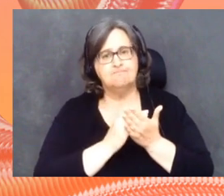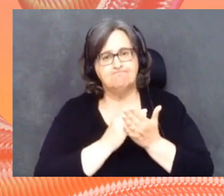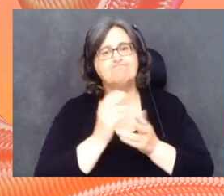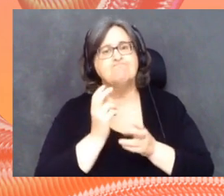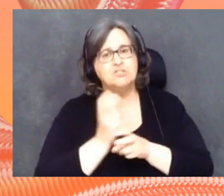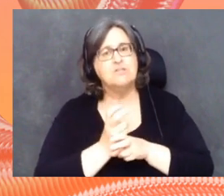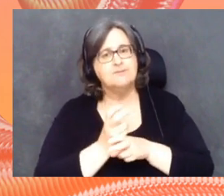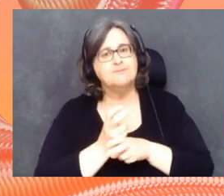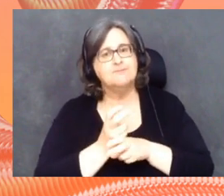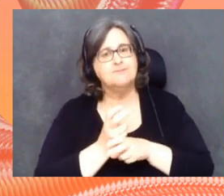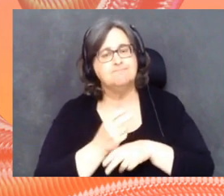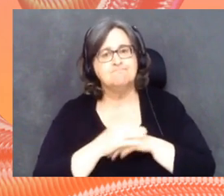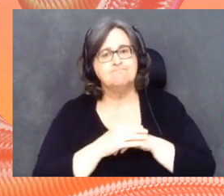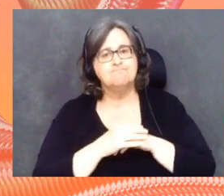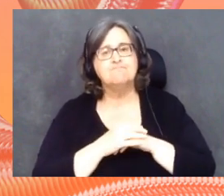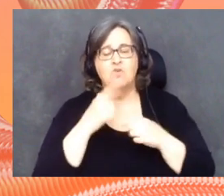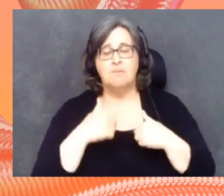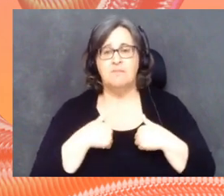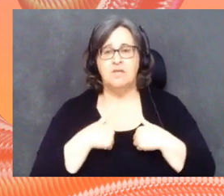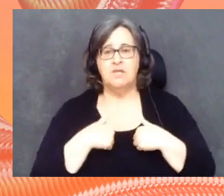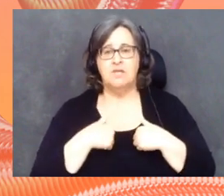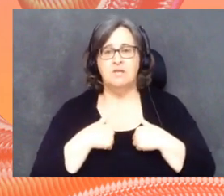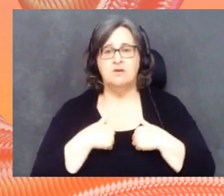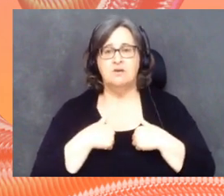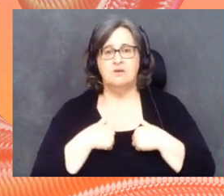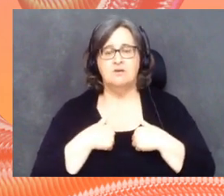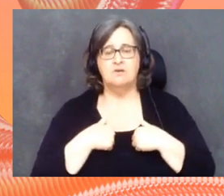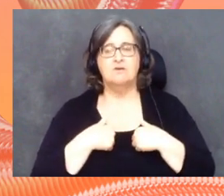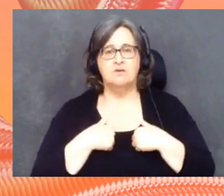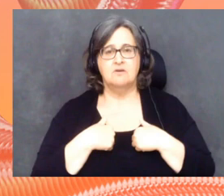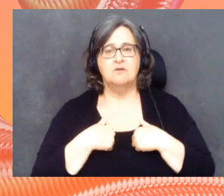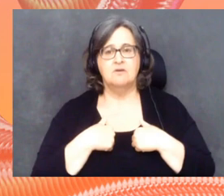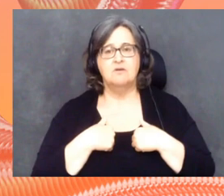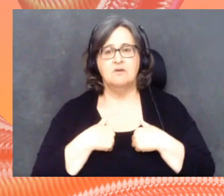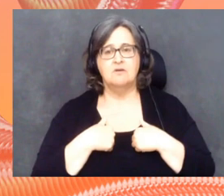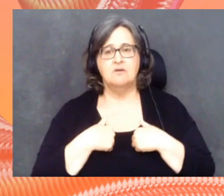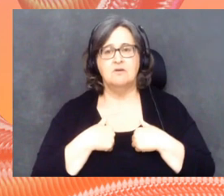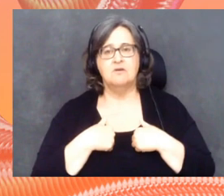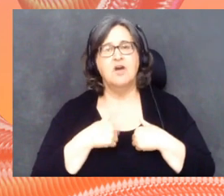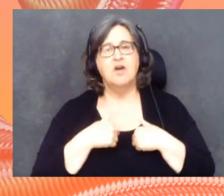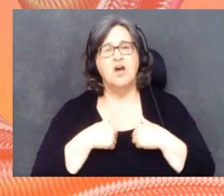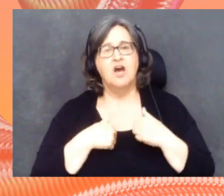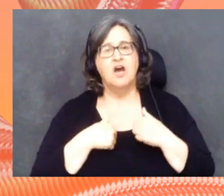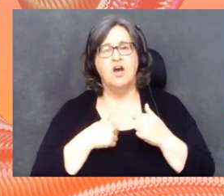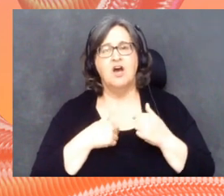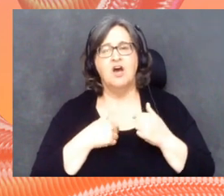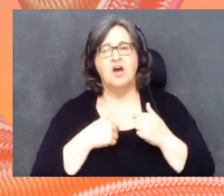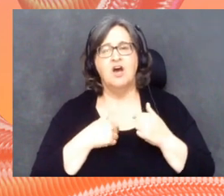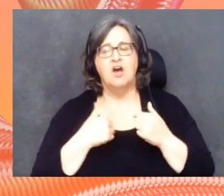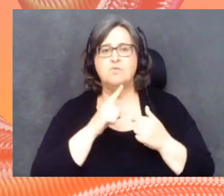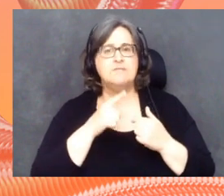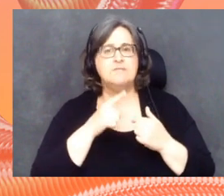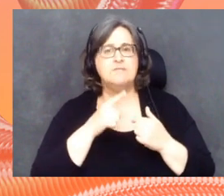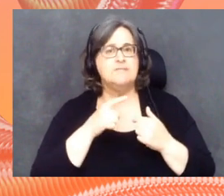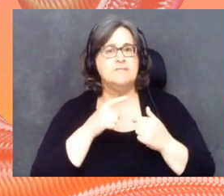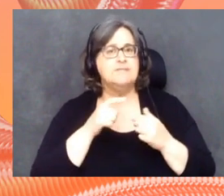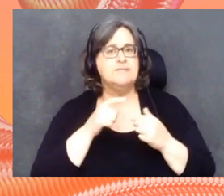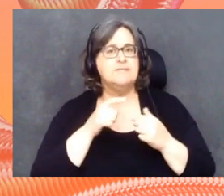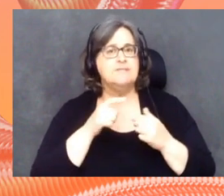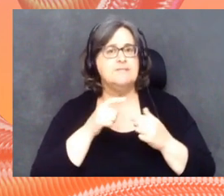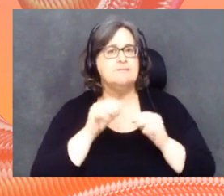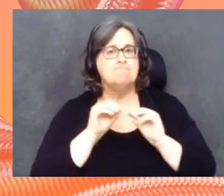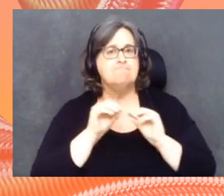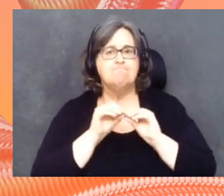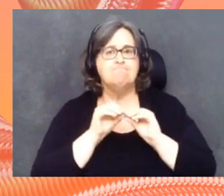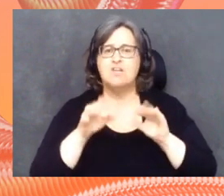And for me, that looks like having increasingly impeccable boundaries. My boundaries are so